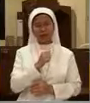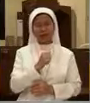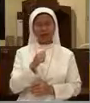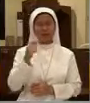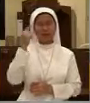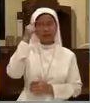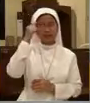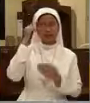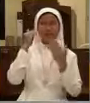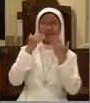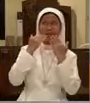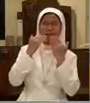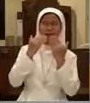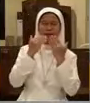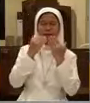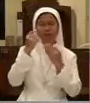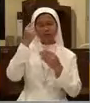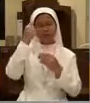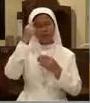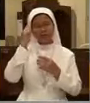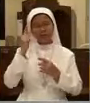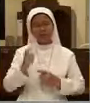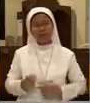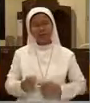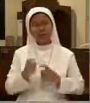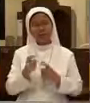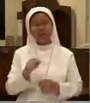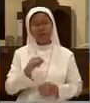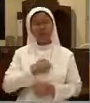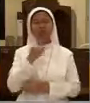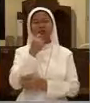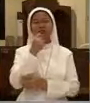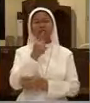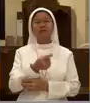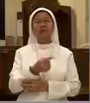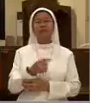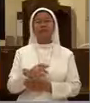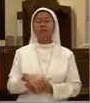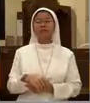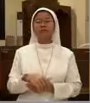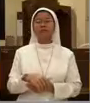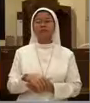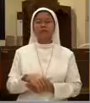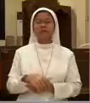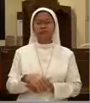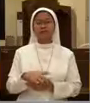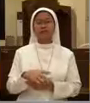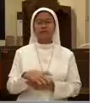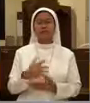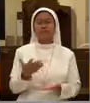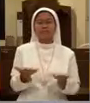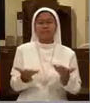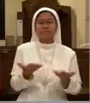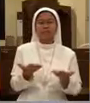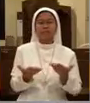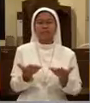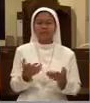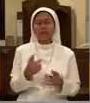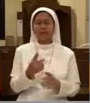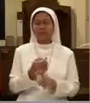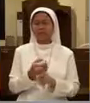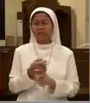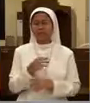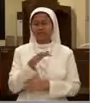recognize gifts, I will say, oh, baka galing sa